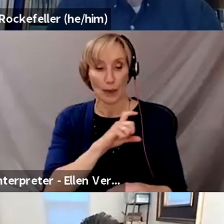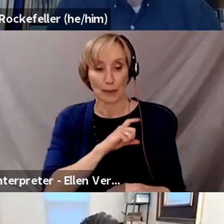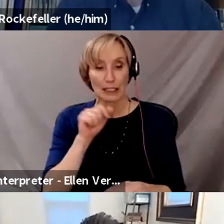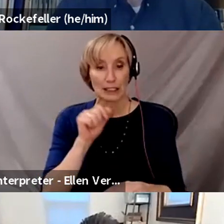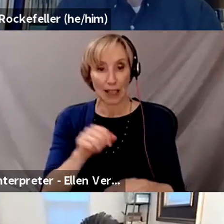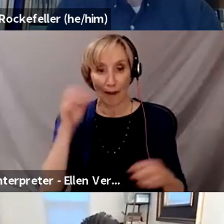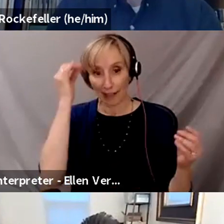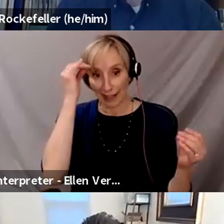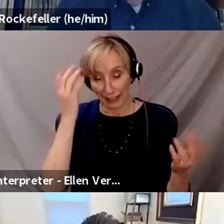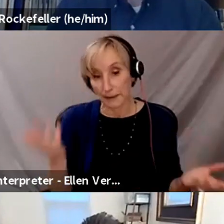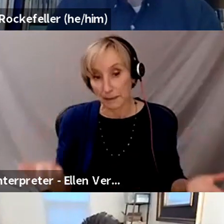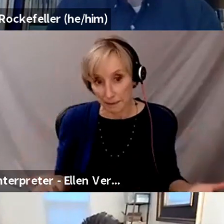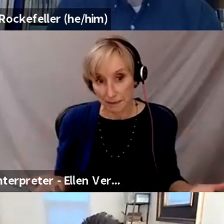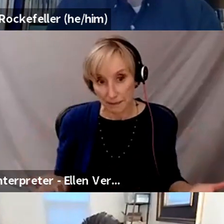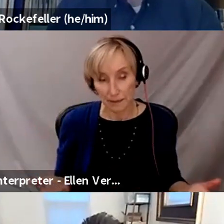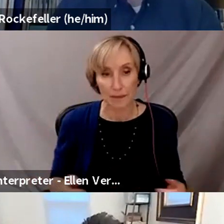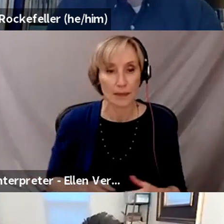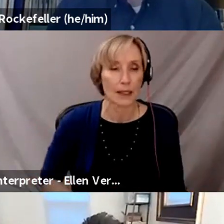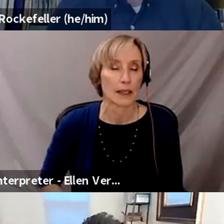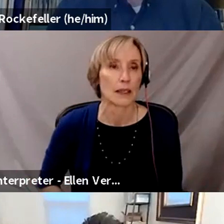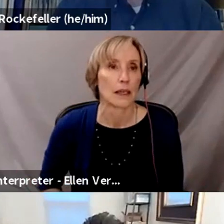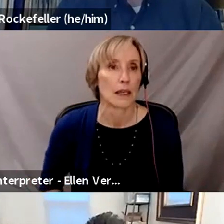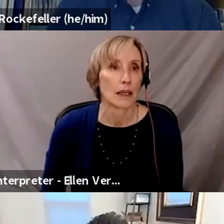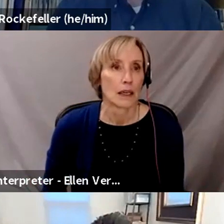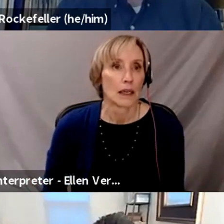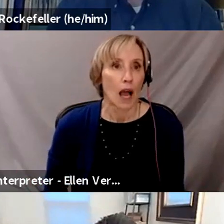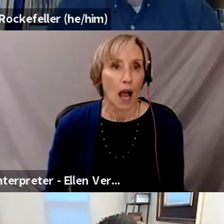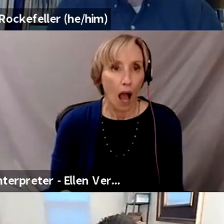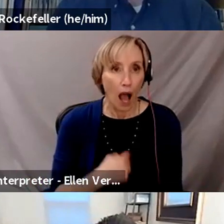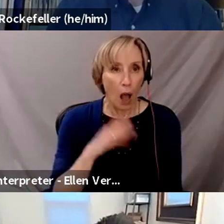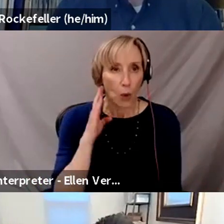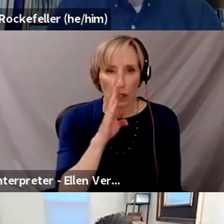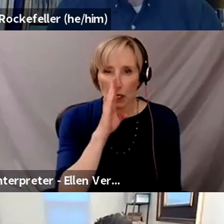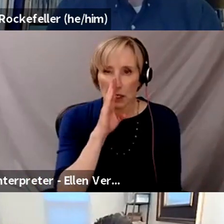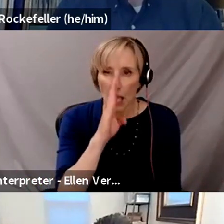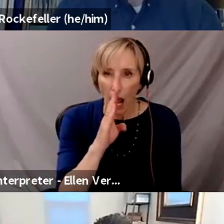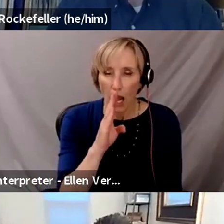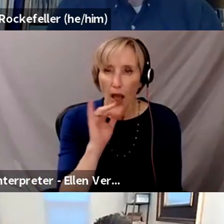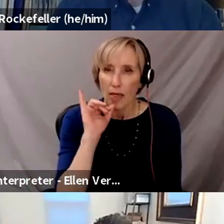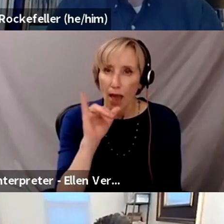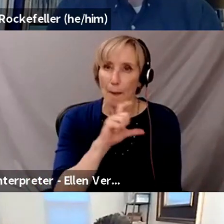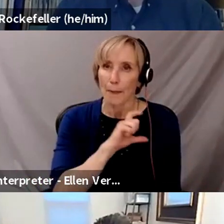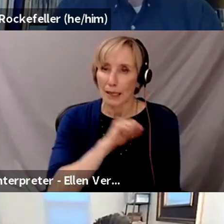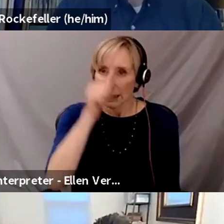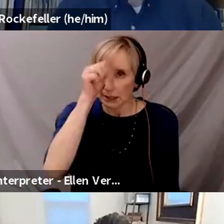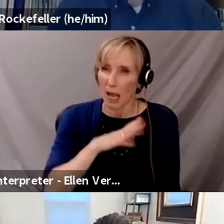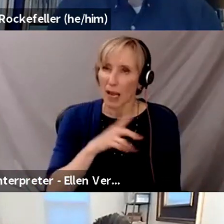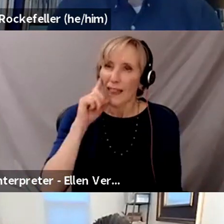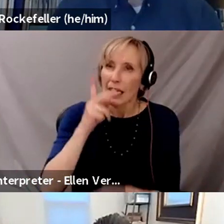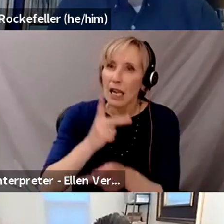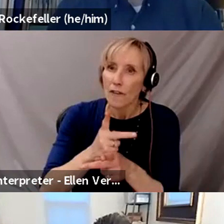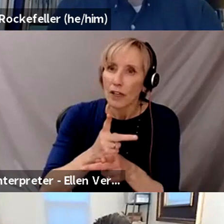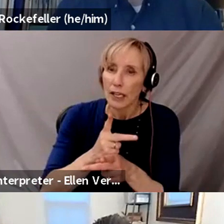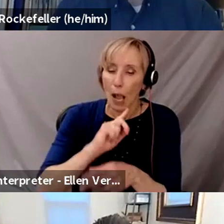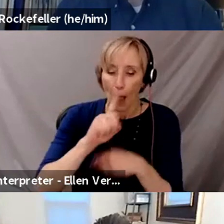that think very carefully about the preconceived notions and what you are holding